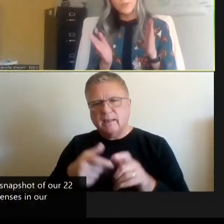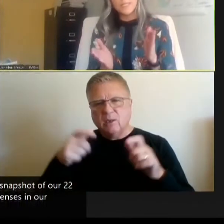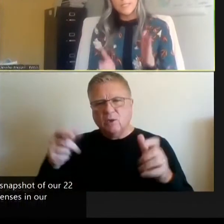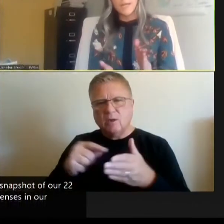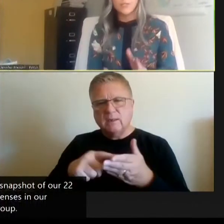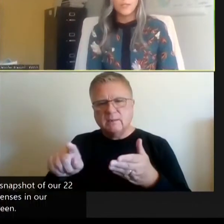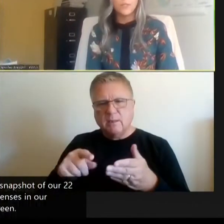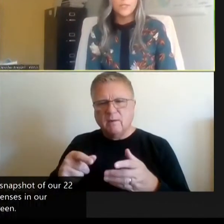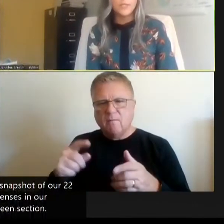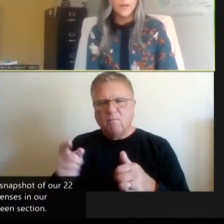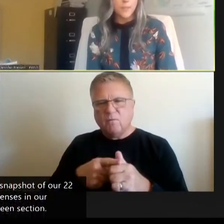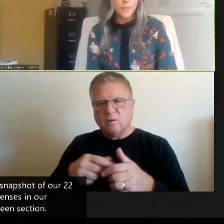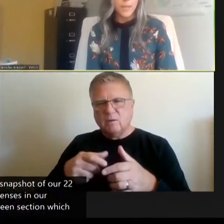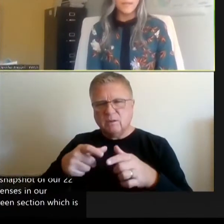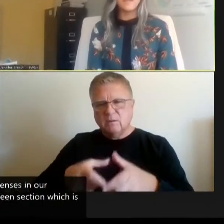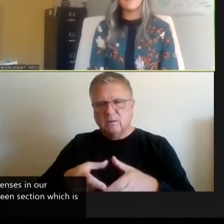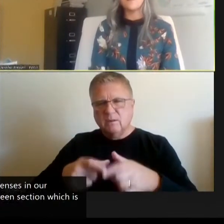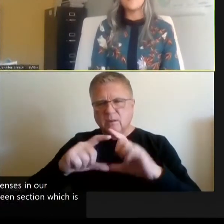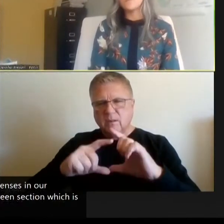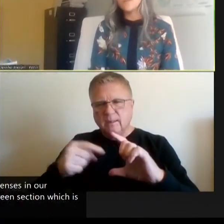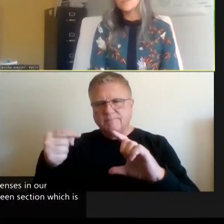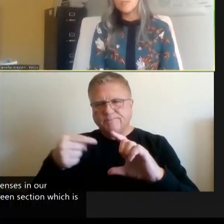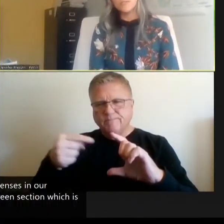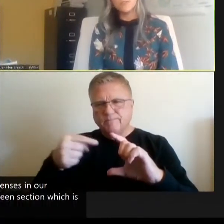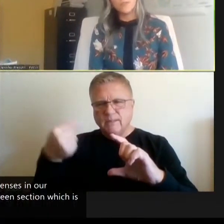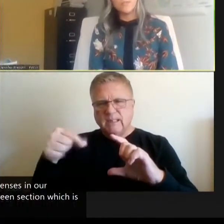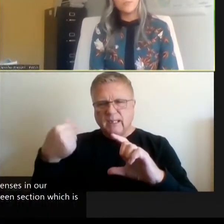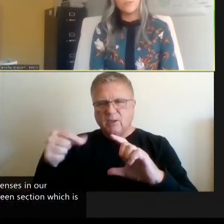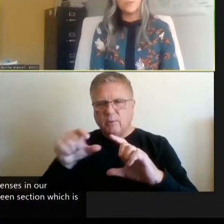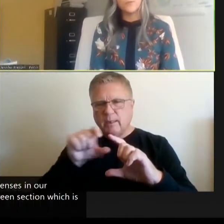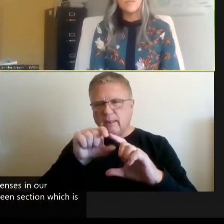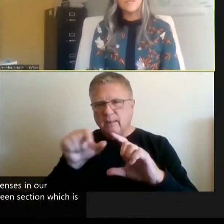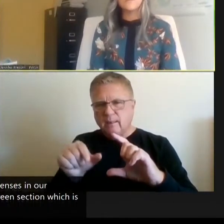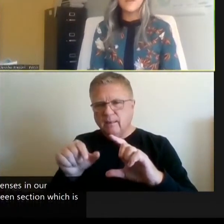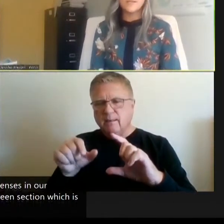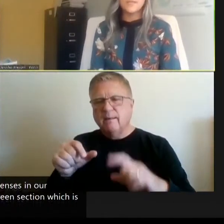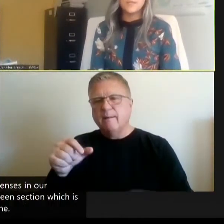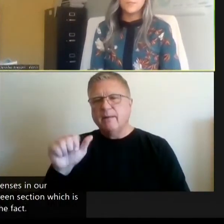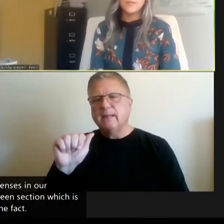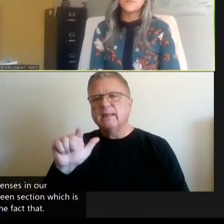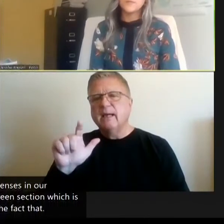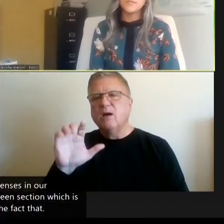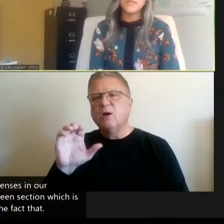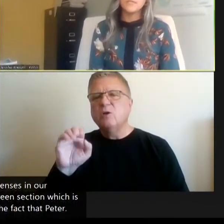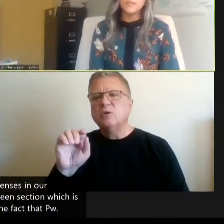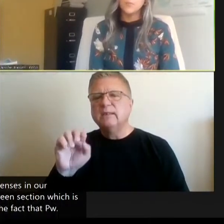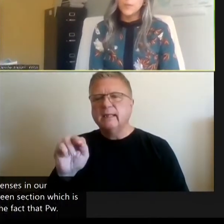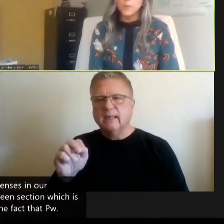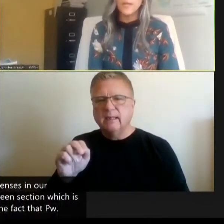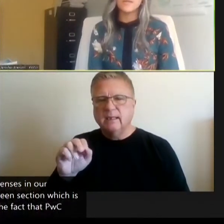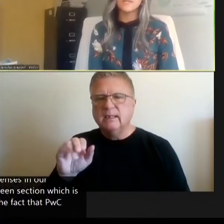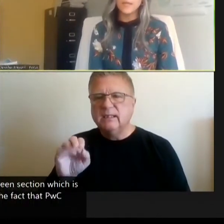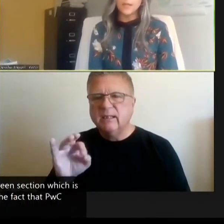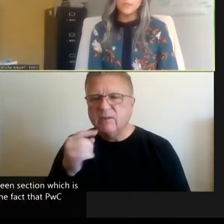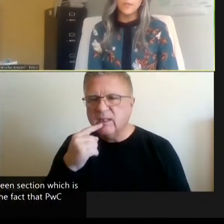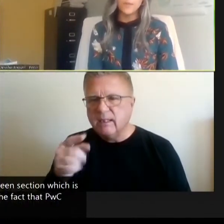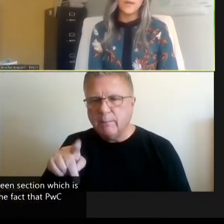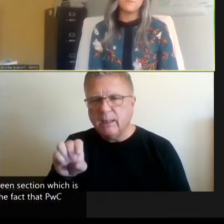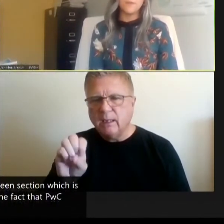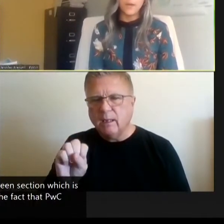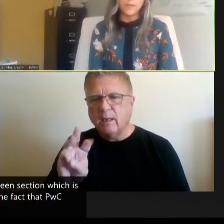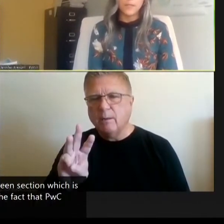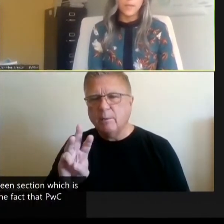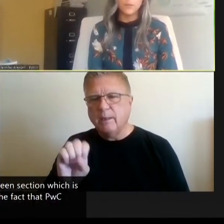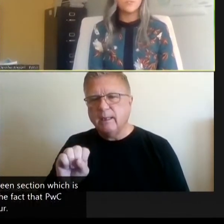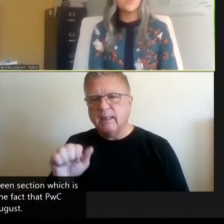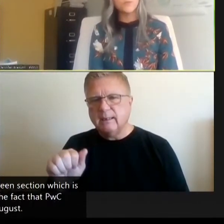large green section, which is ALCOSAN, and Will just alluded to the fact that PWSA does bill and collect on behalf